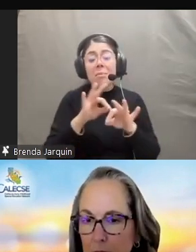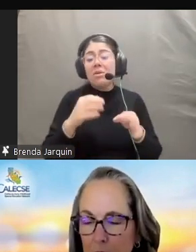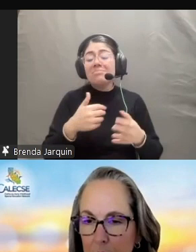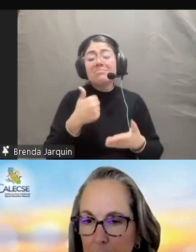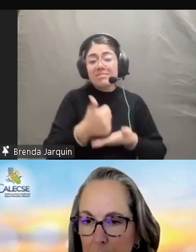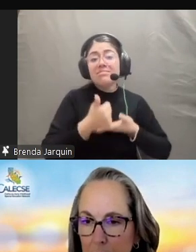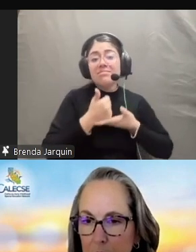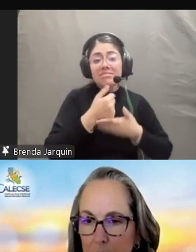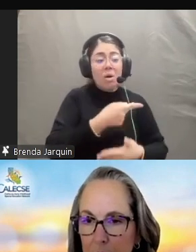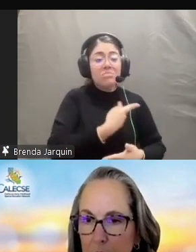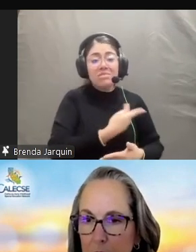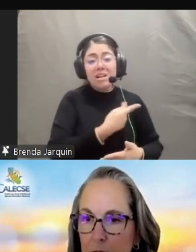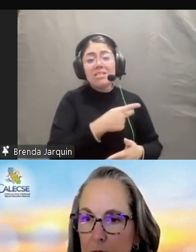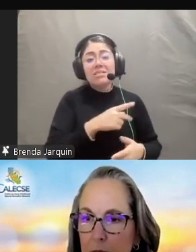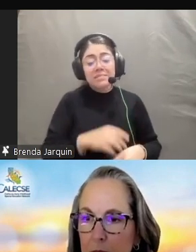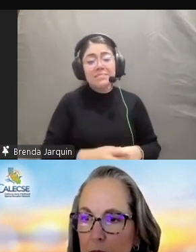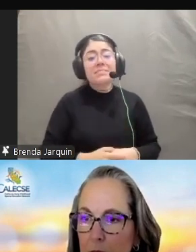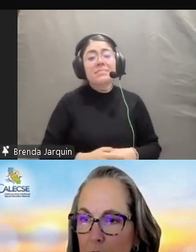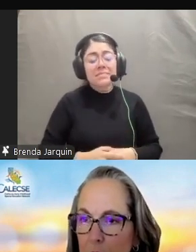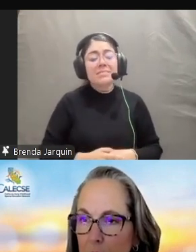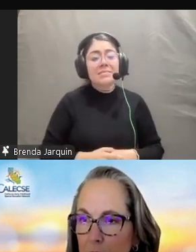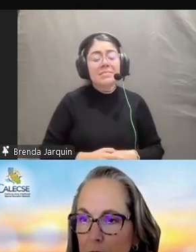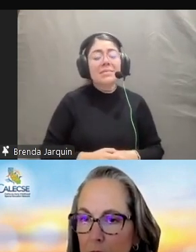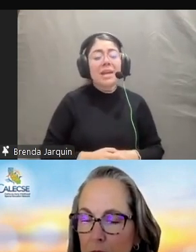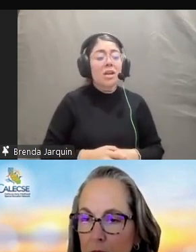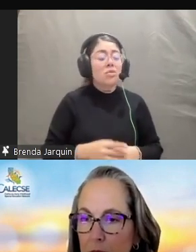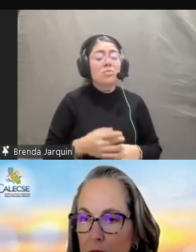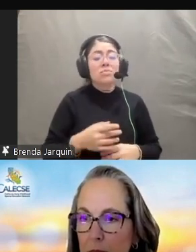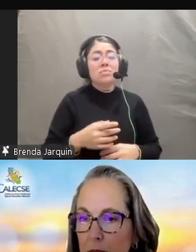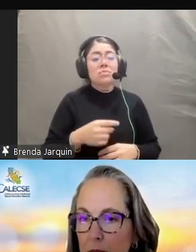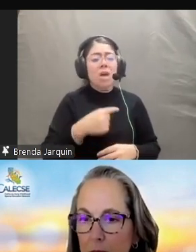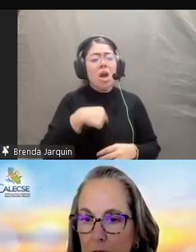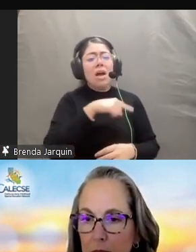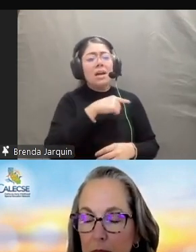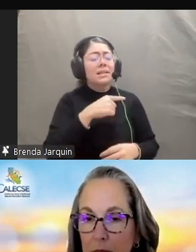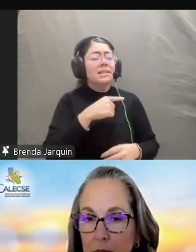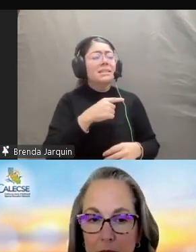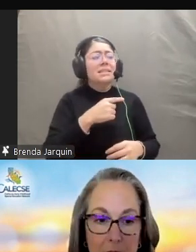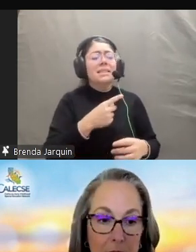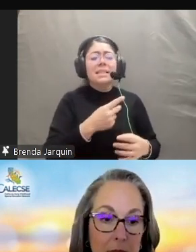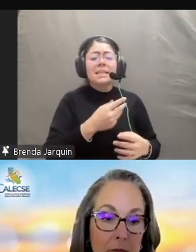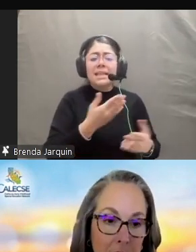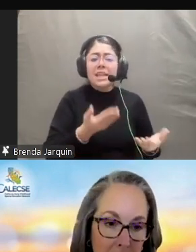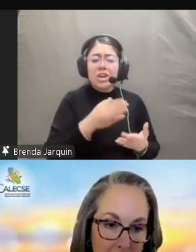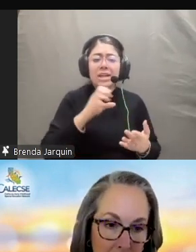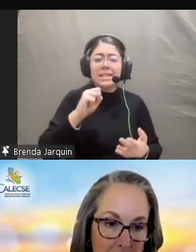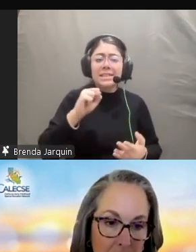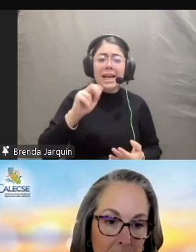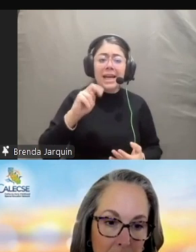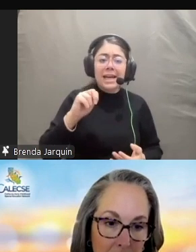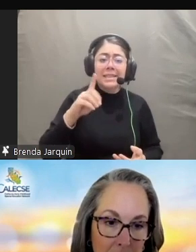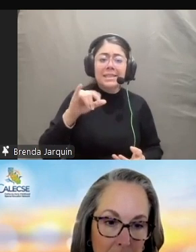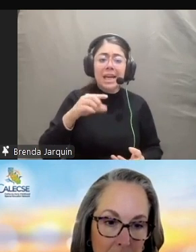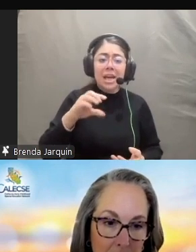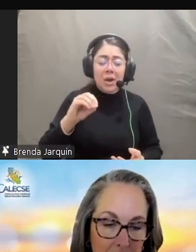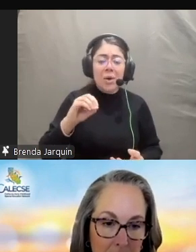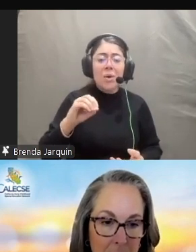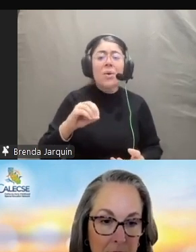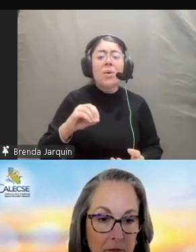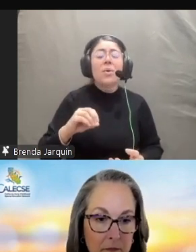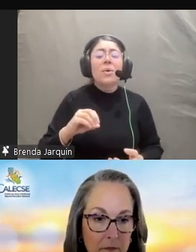interagency agreement several years ago in San Diego County, and that was really a unifying time. So sometimes when you have to